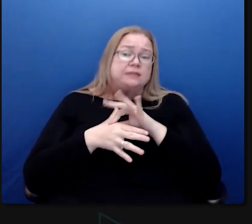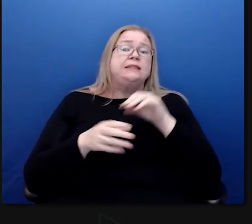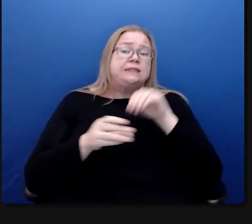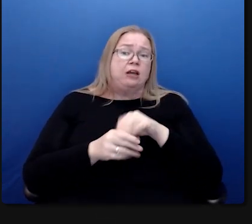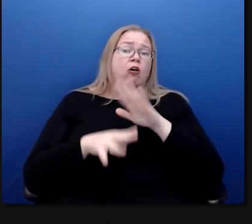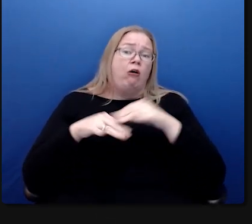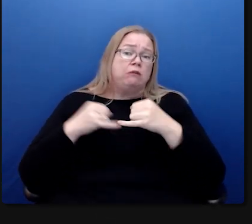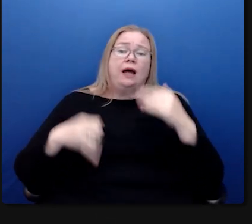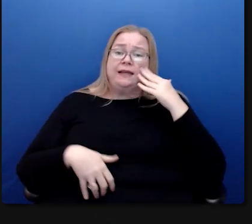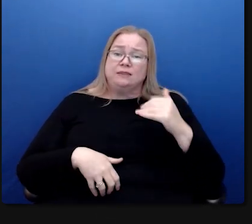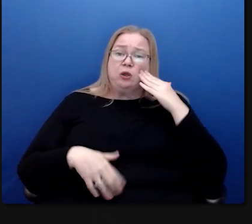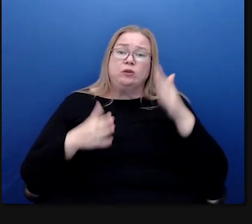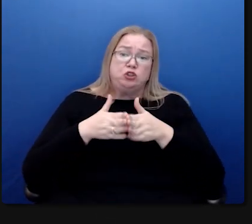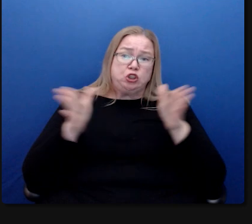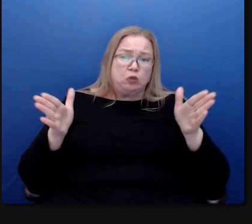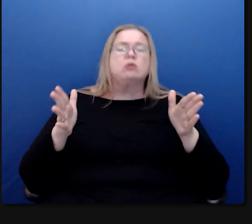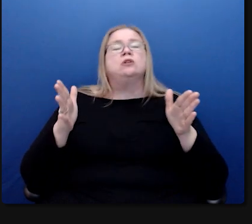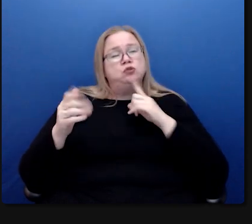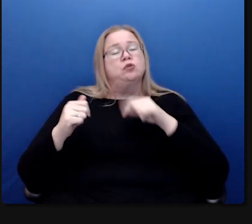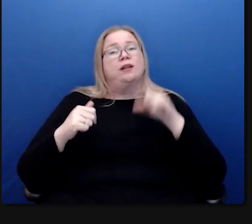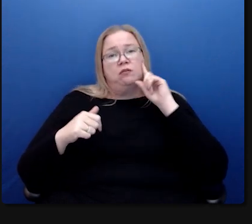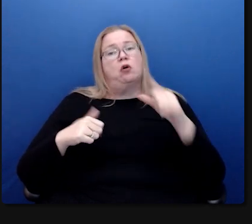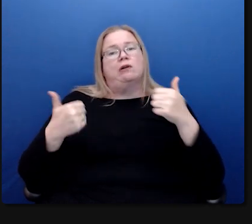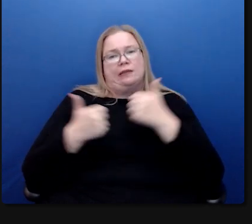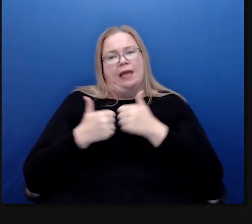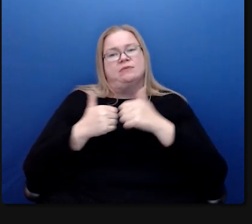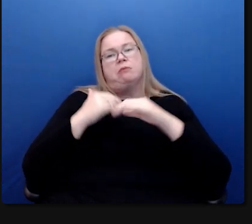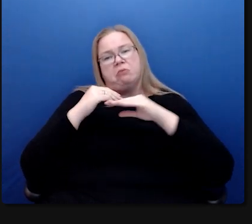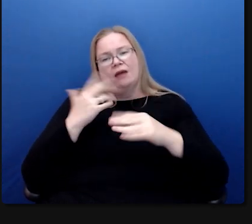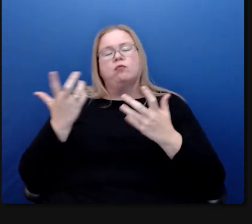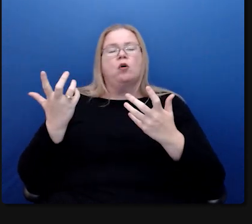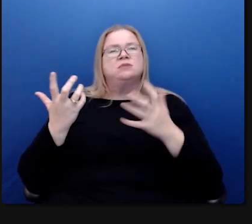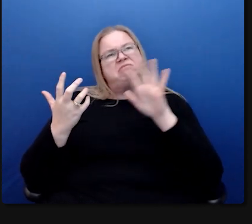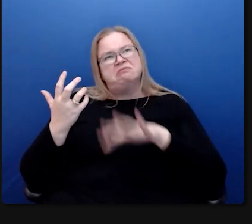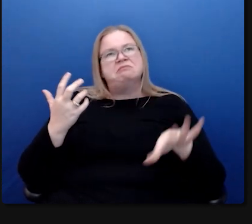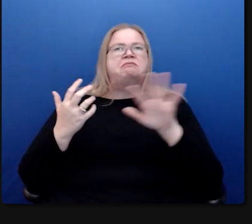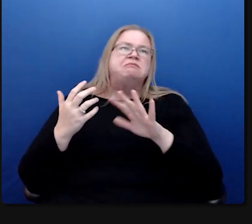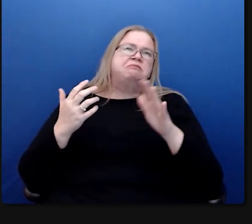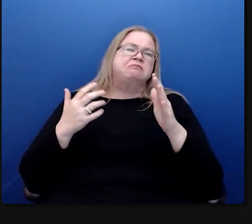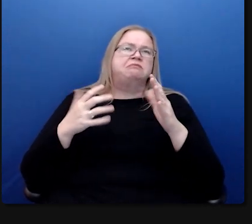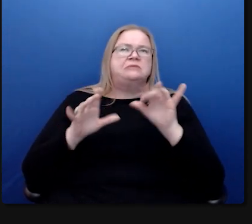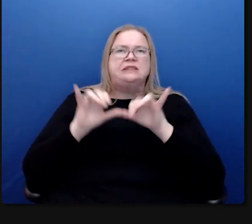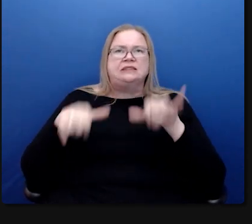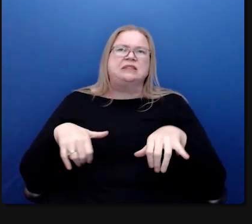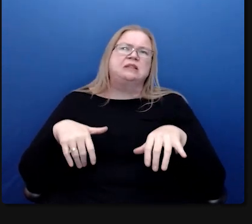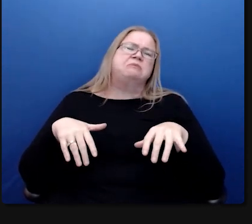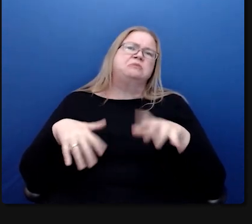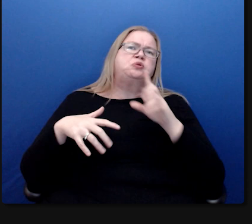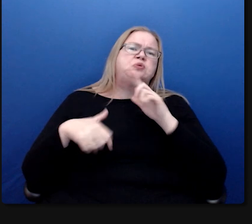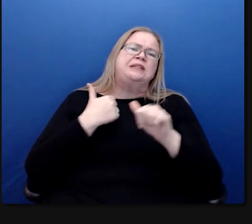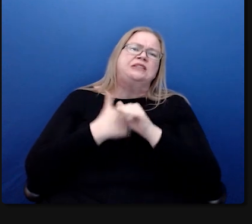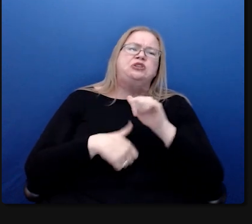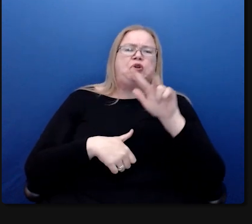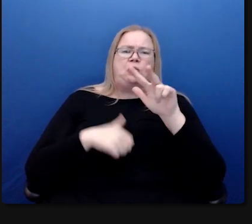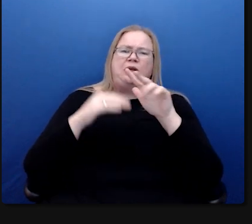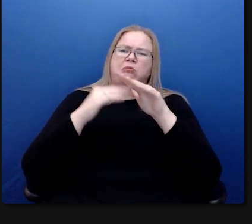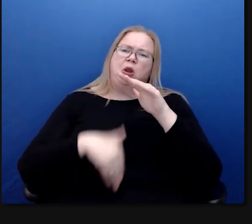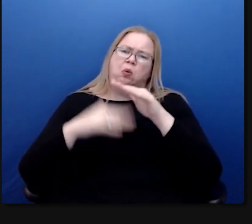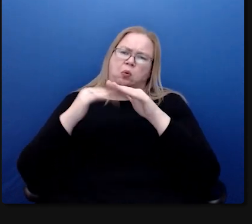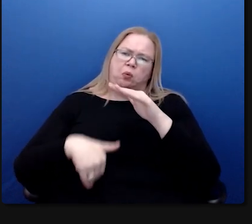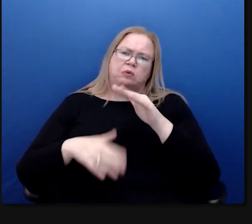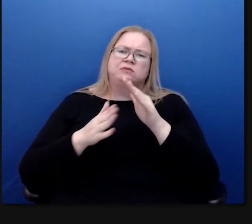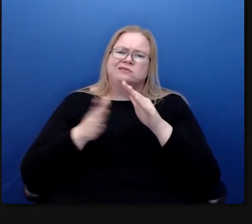for patterns that we could add to our system. Self-harm and suicide aside, it's also important that we make a differentiation between